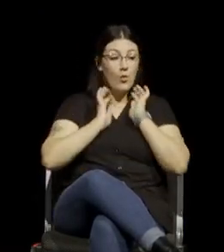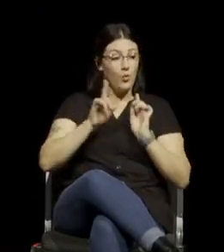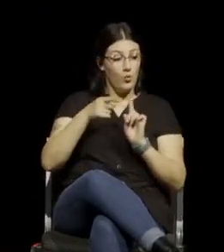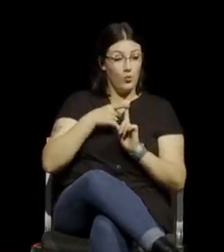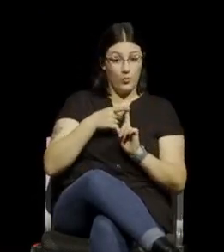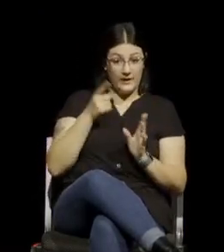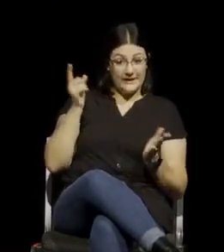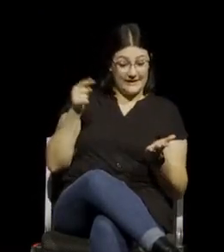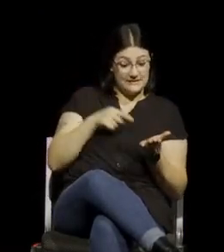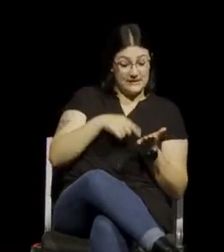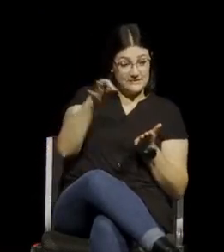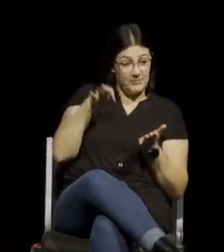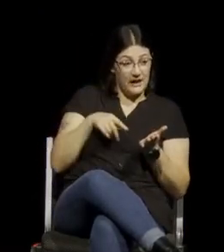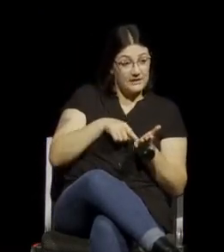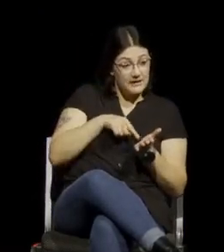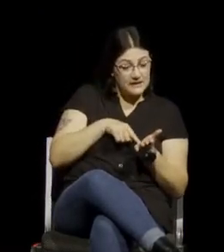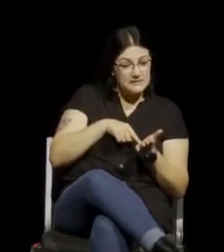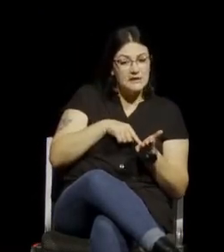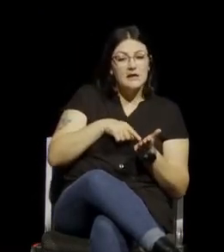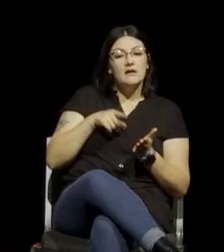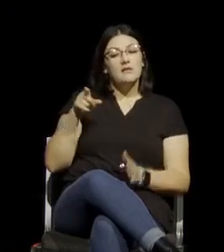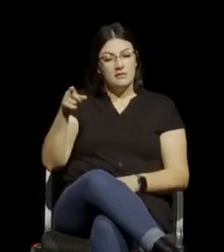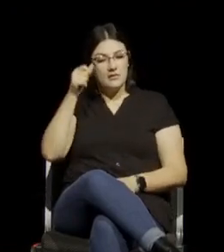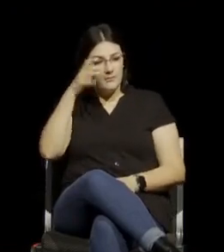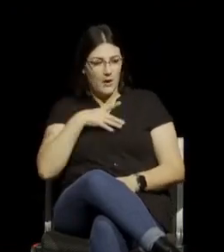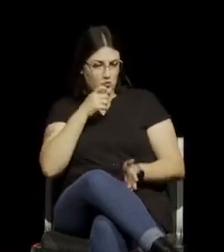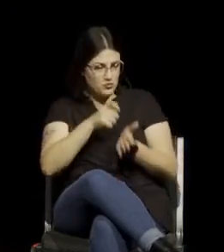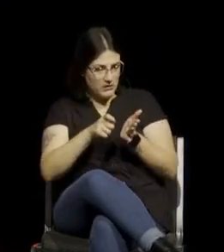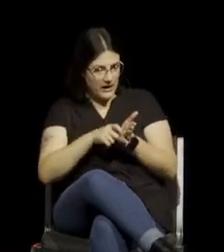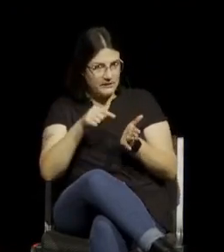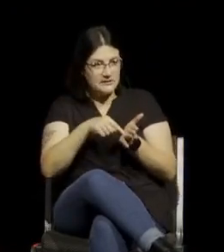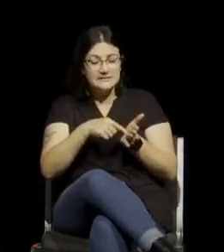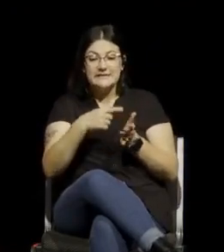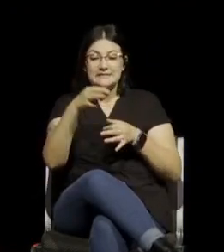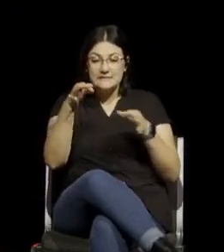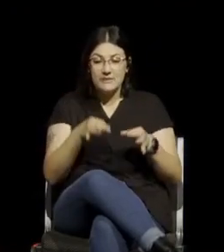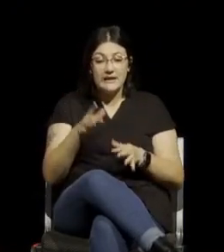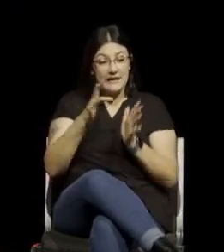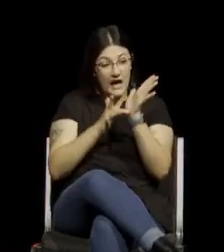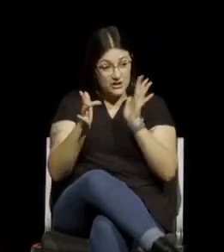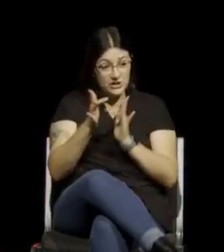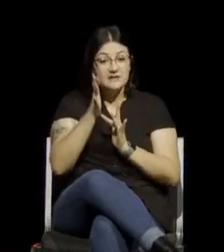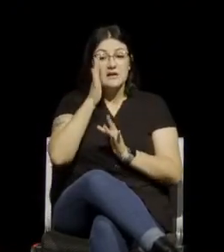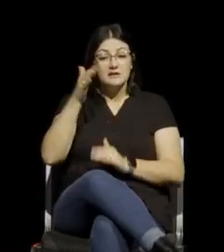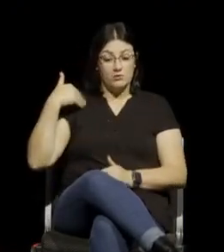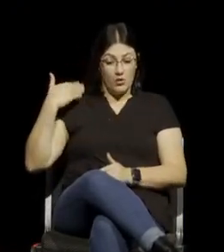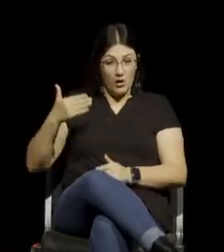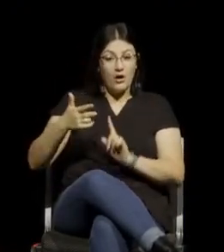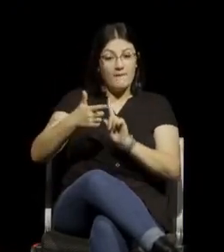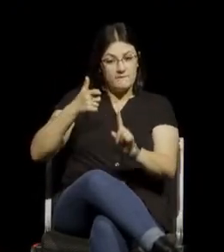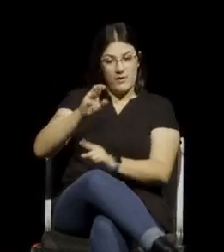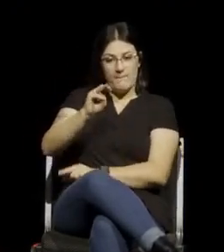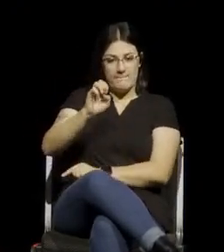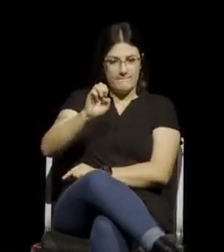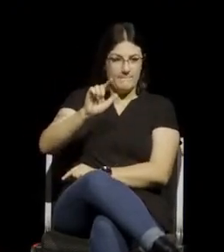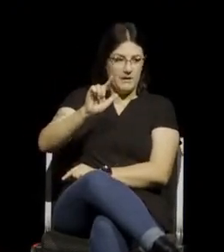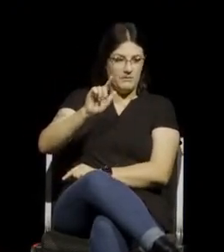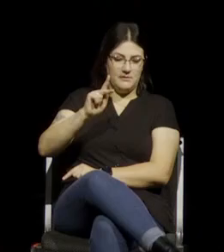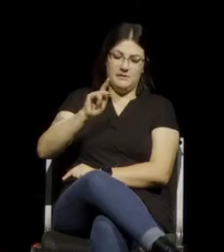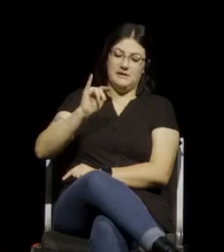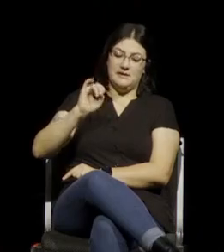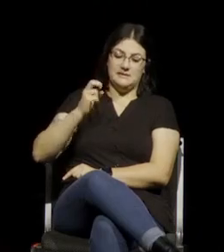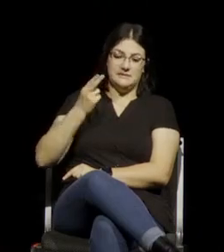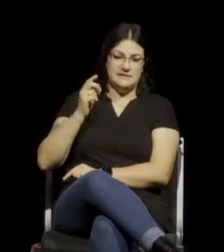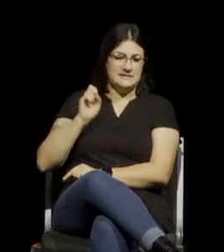this, what he's saying is that Jesus follows in that order of this guy named Melchizedek, which we'll come back to. So